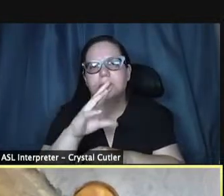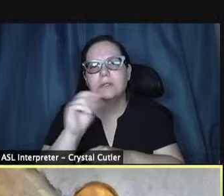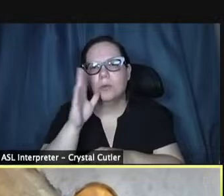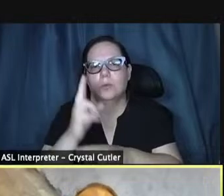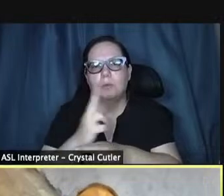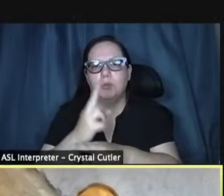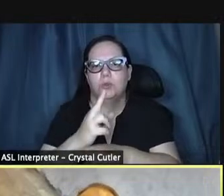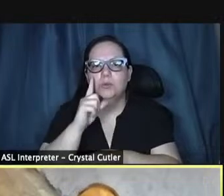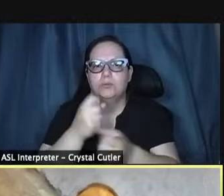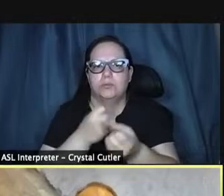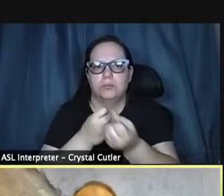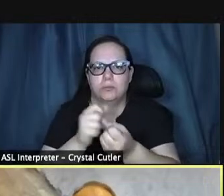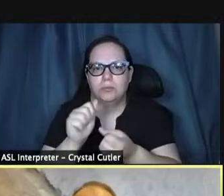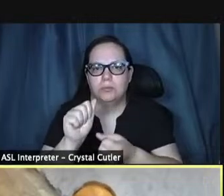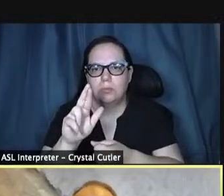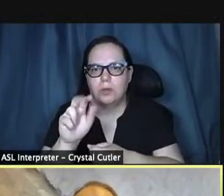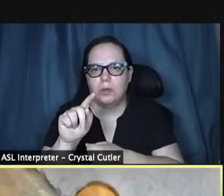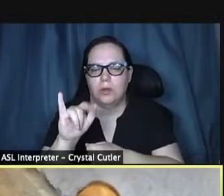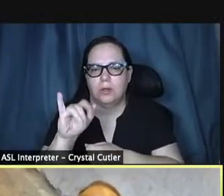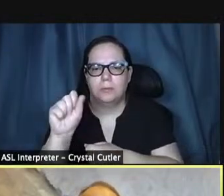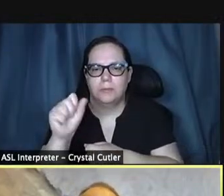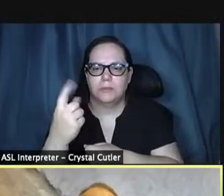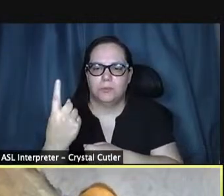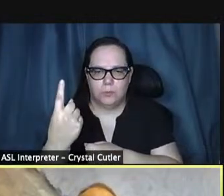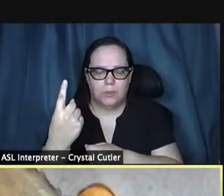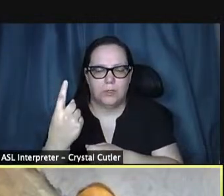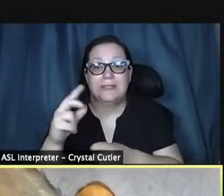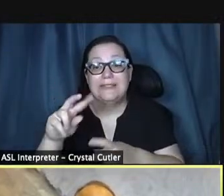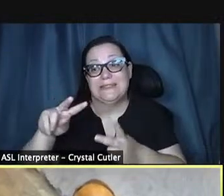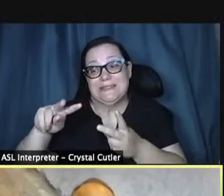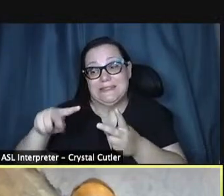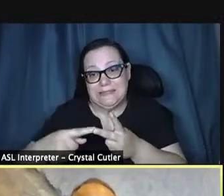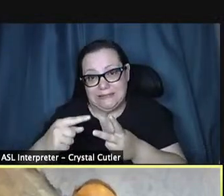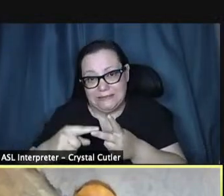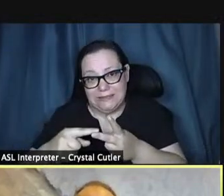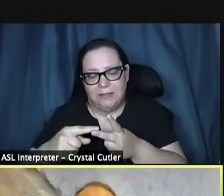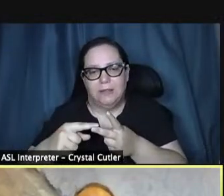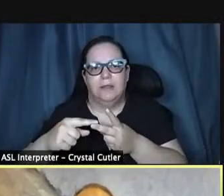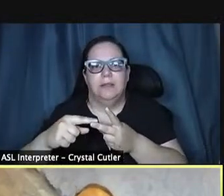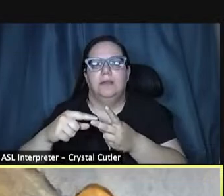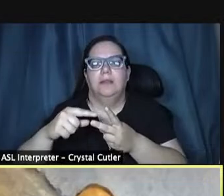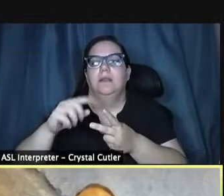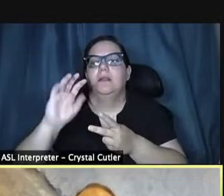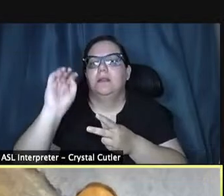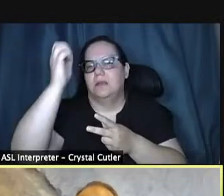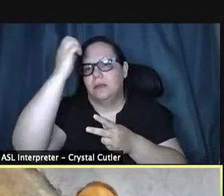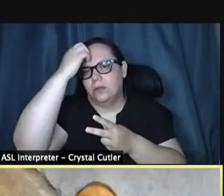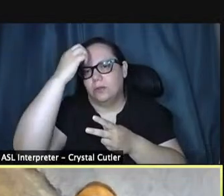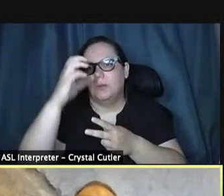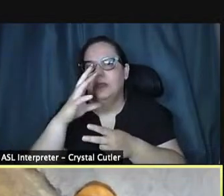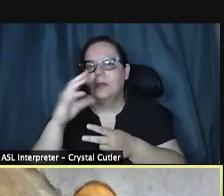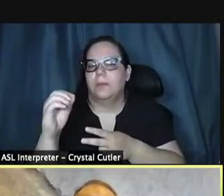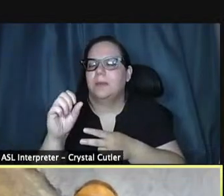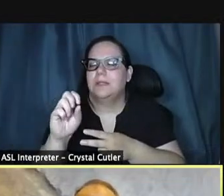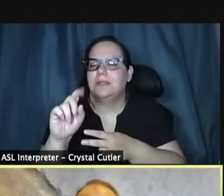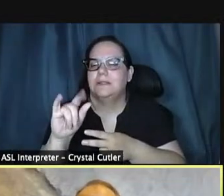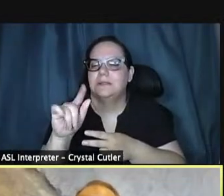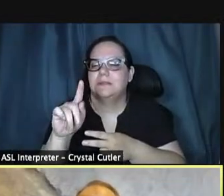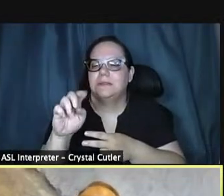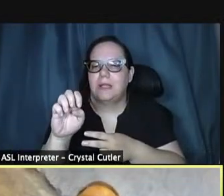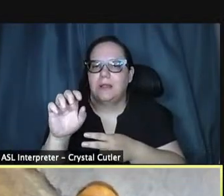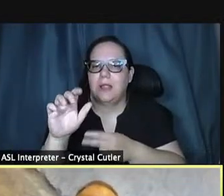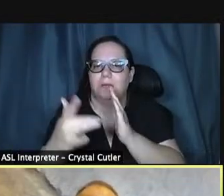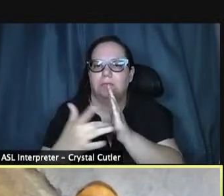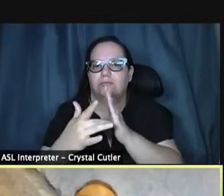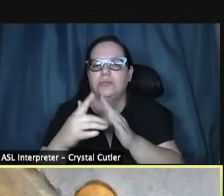Artemis 1 CubeSats. In a second step, a European company, Surrey Satellite Technology, is building Lunar